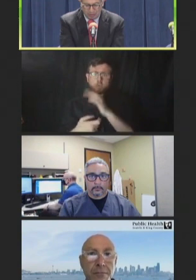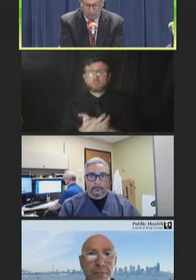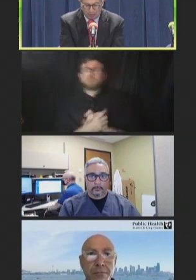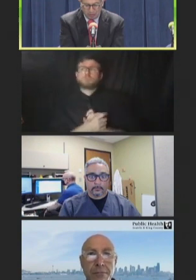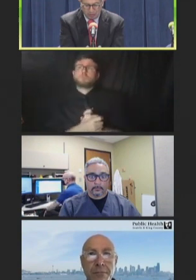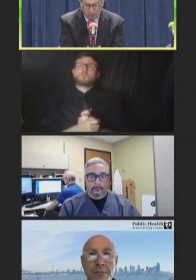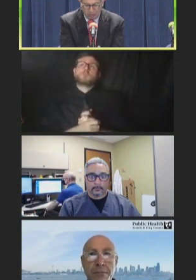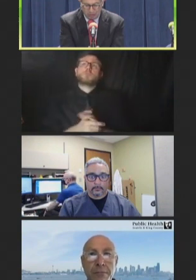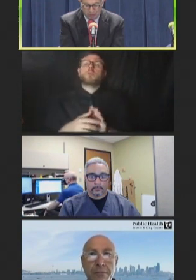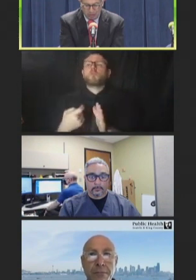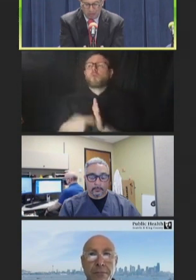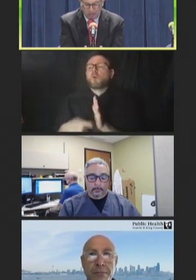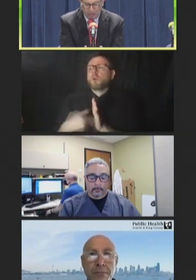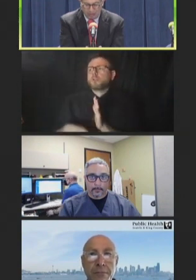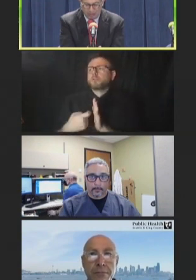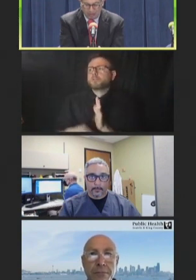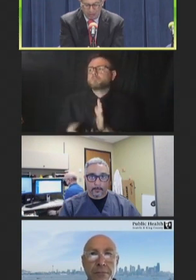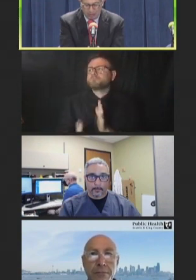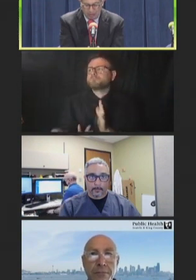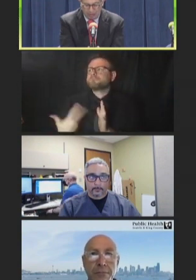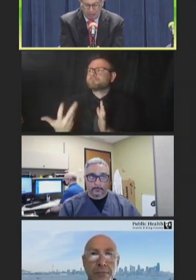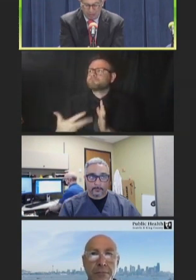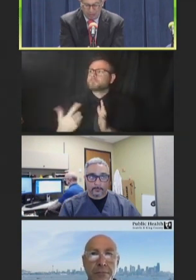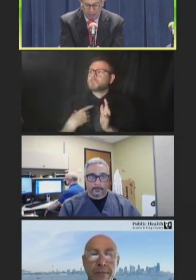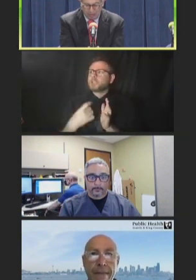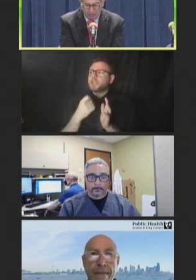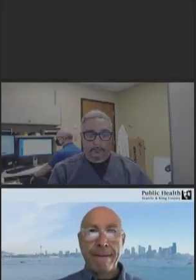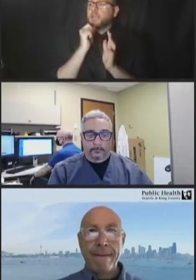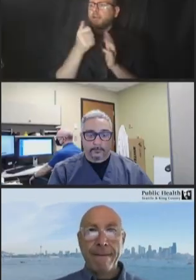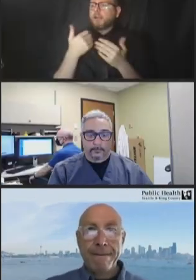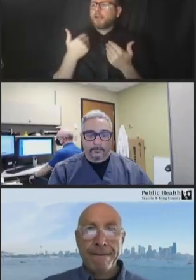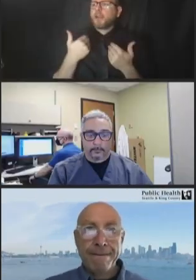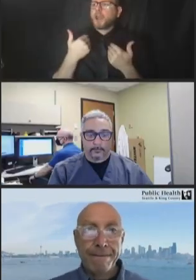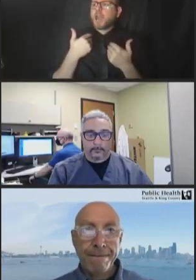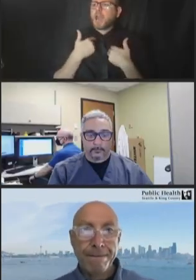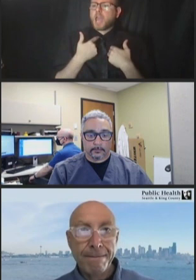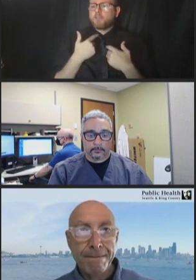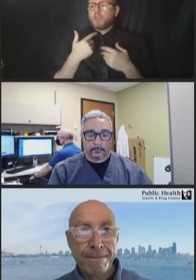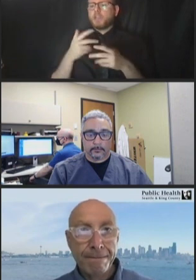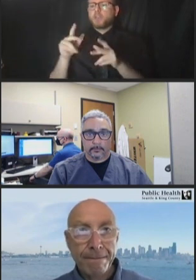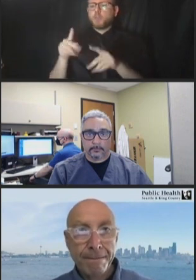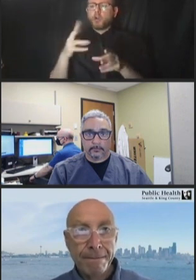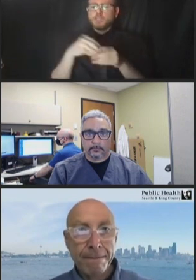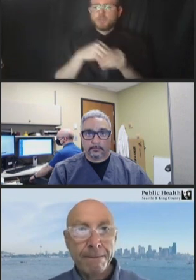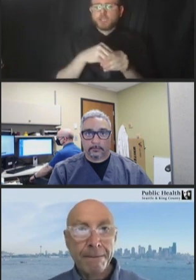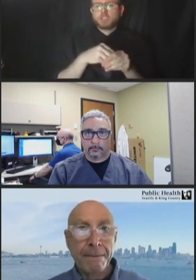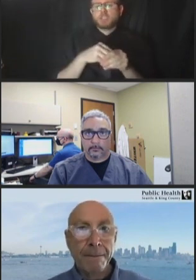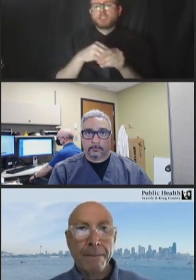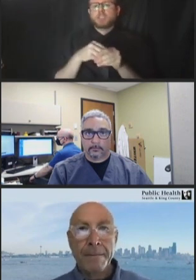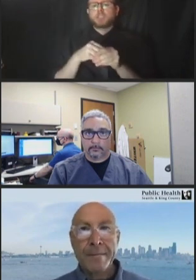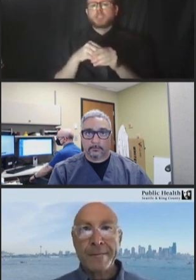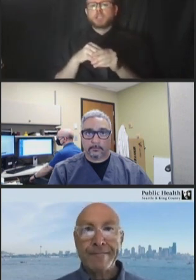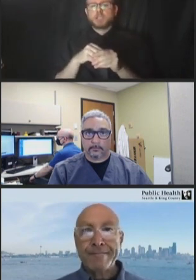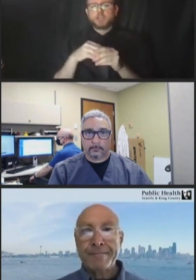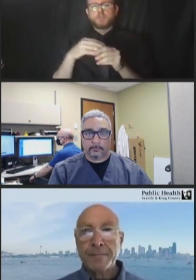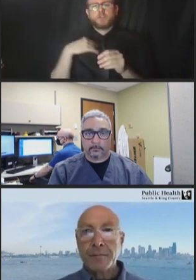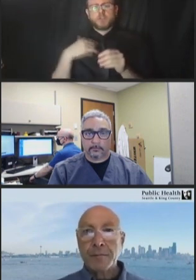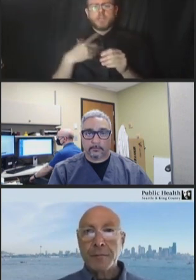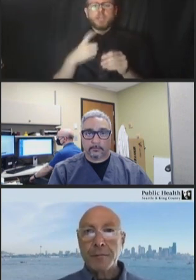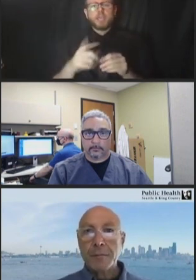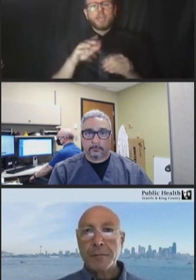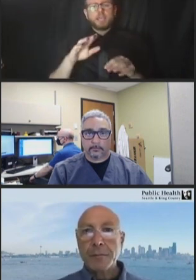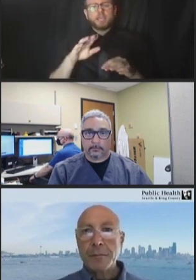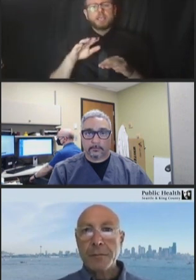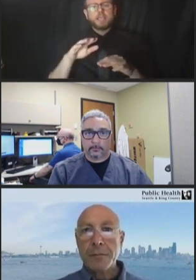the cost of not having the participation of the adequate number of study participants.